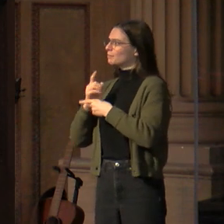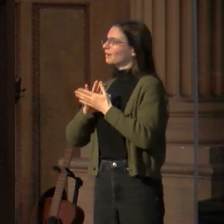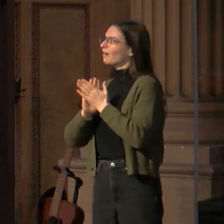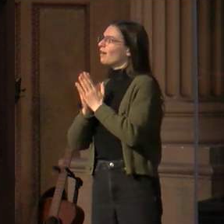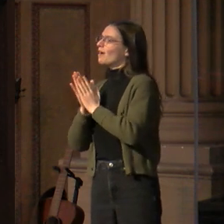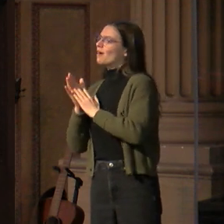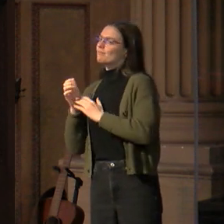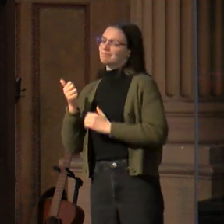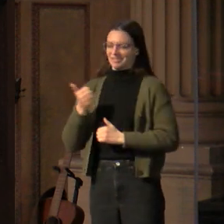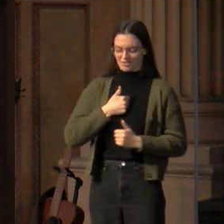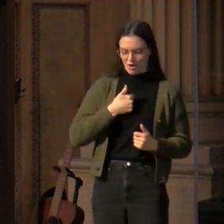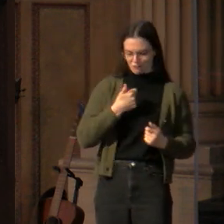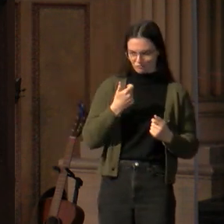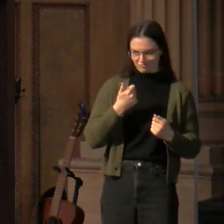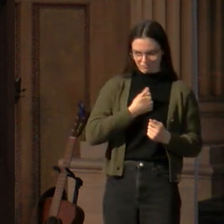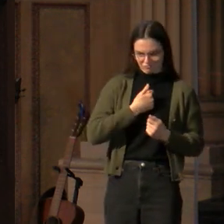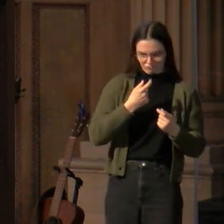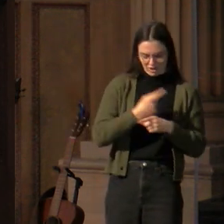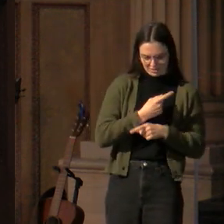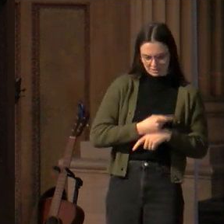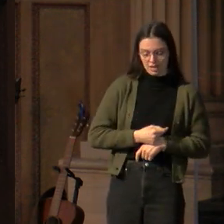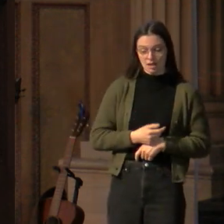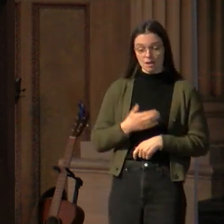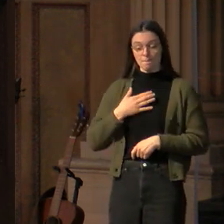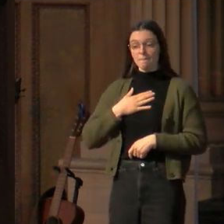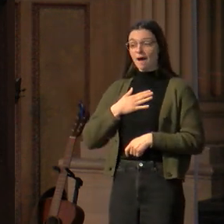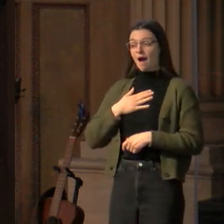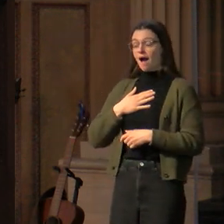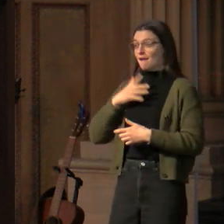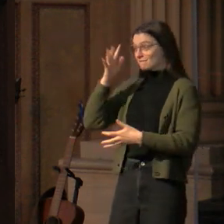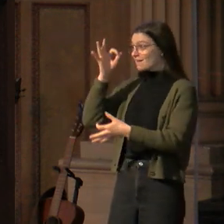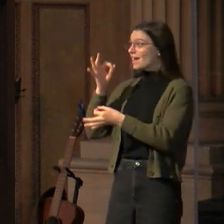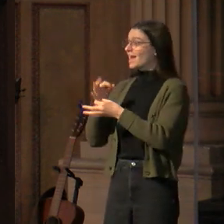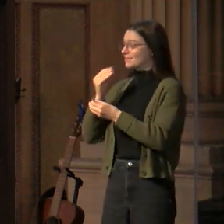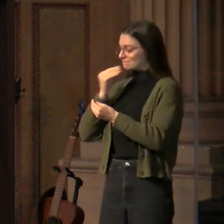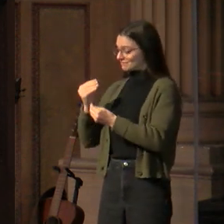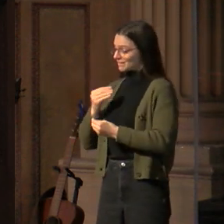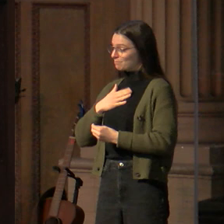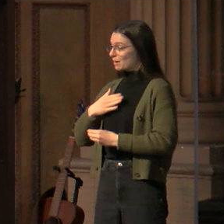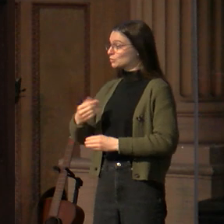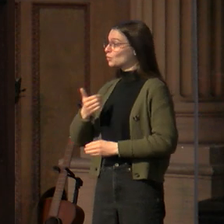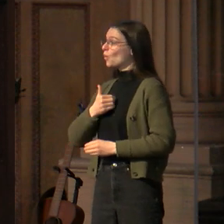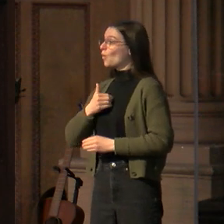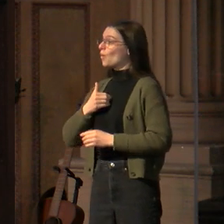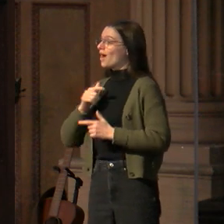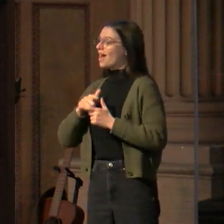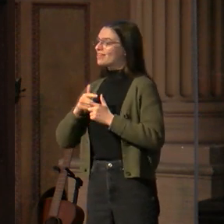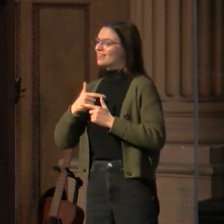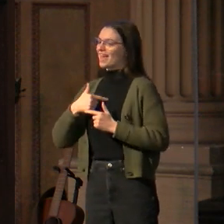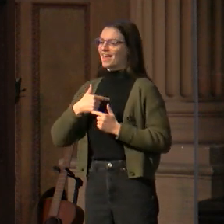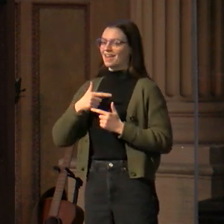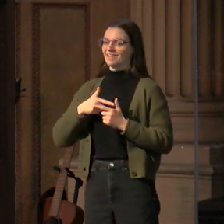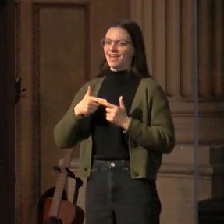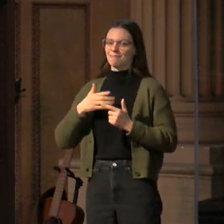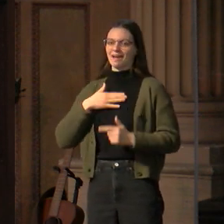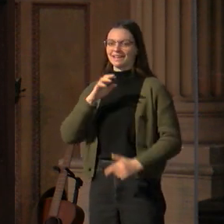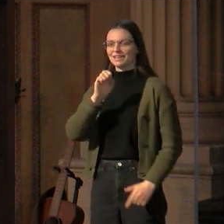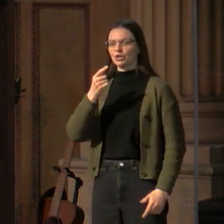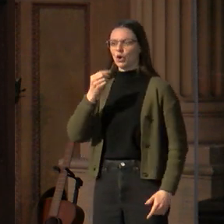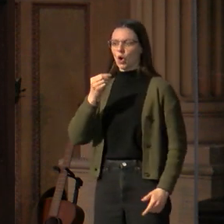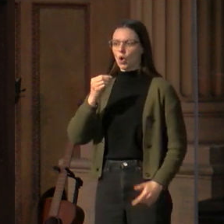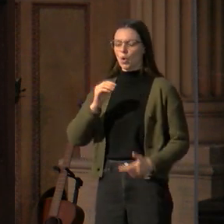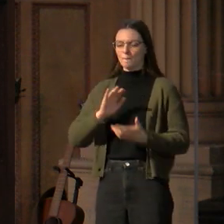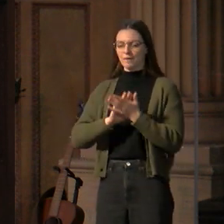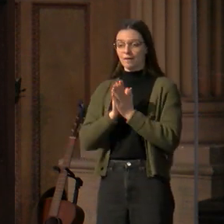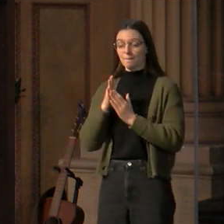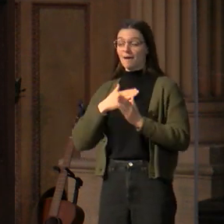where our religion feeds not only our souls, but feeds our egos. And our growth starts to go to our heads, and